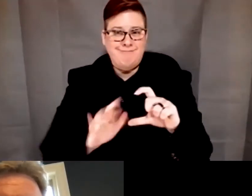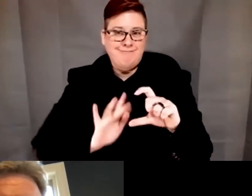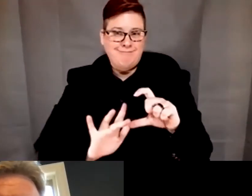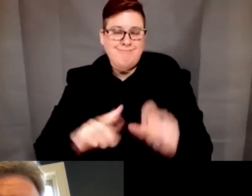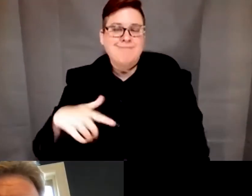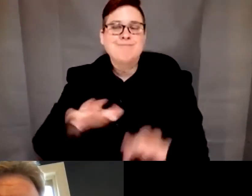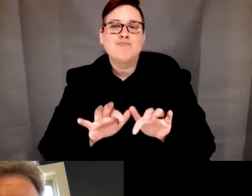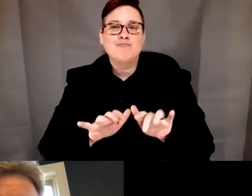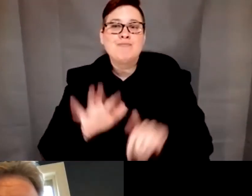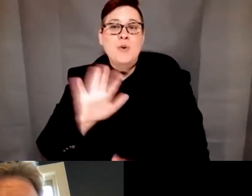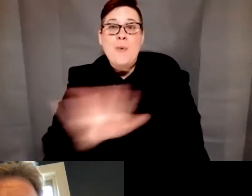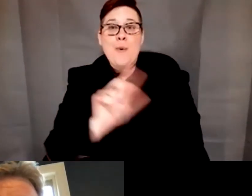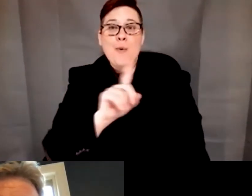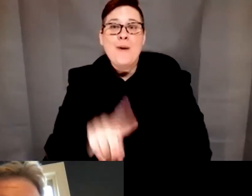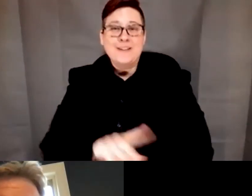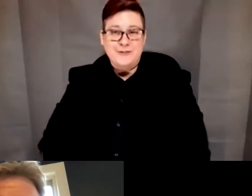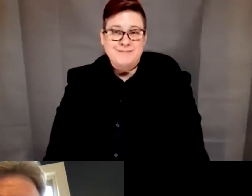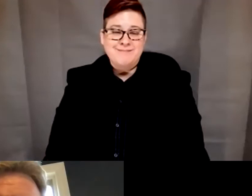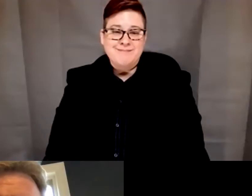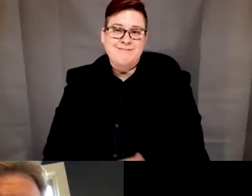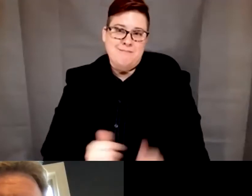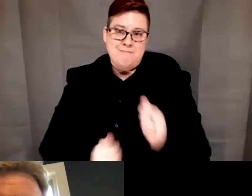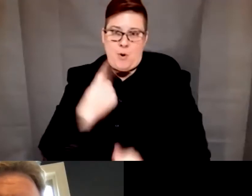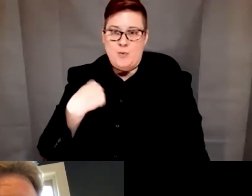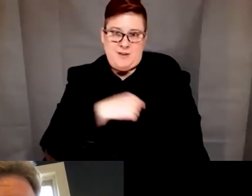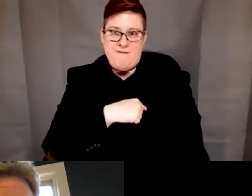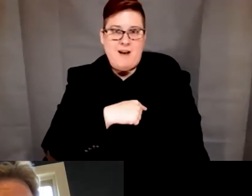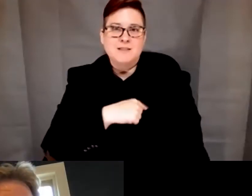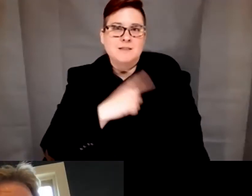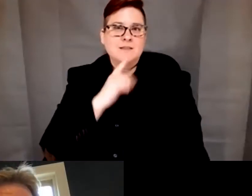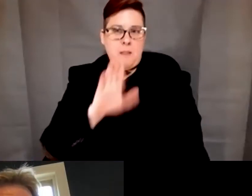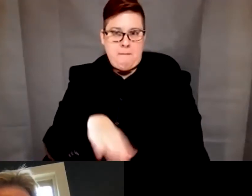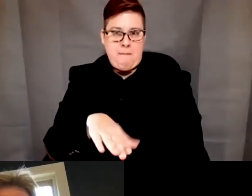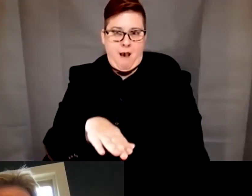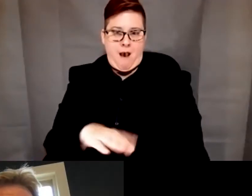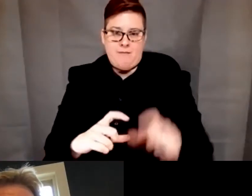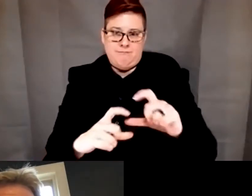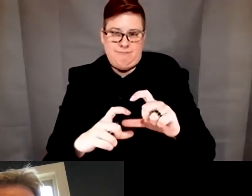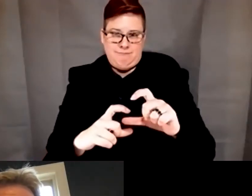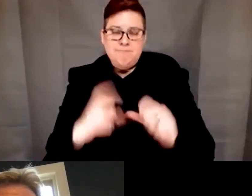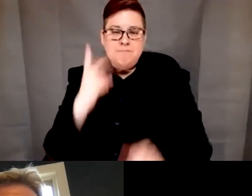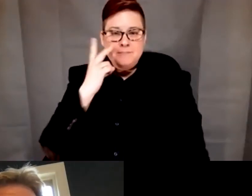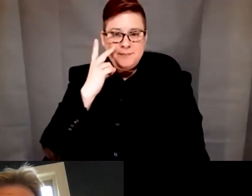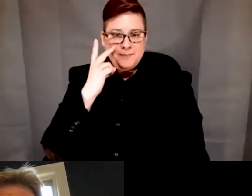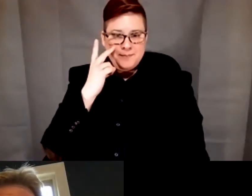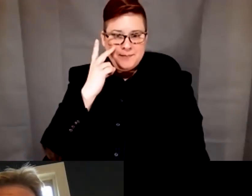your webinar. That's usually for most of us on the window at the bottom right. You'll see the little